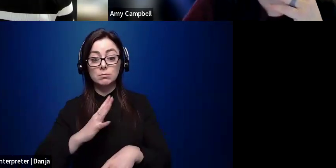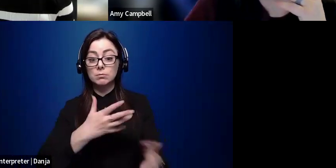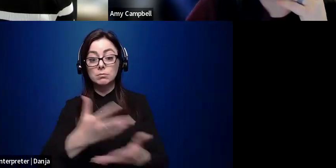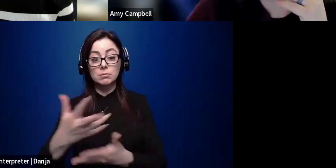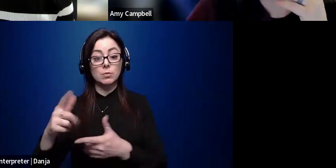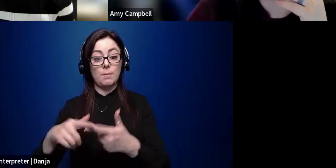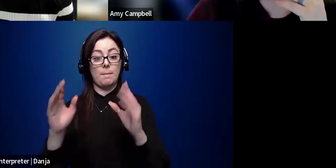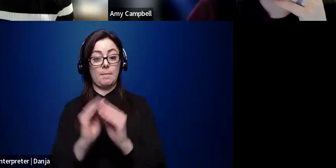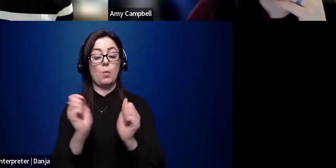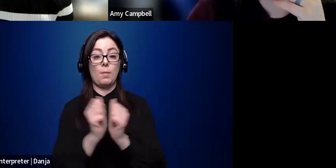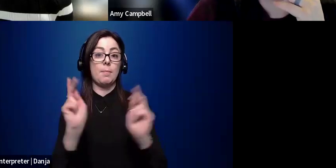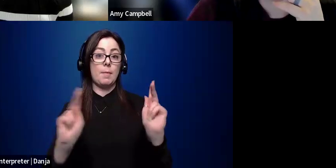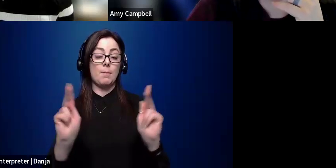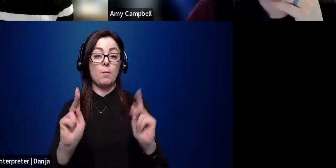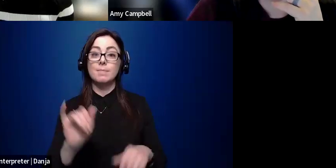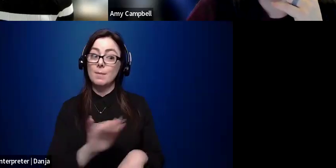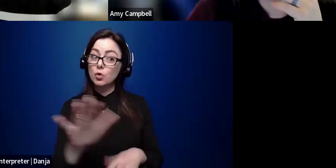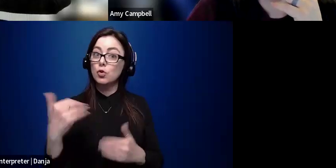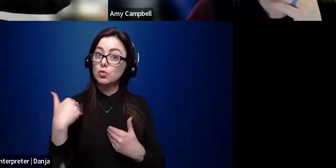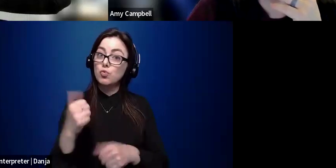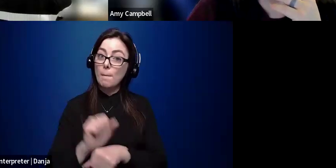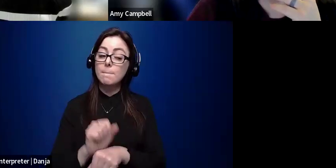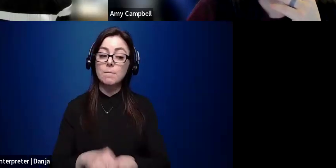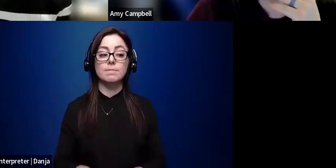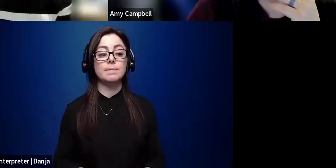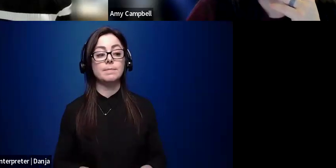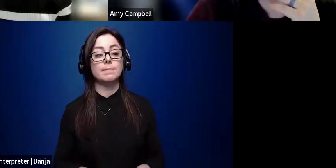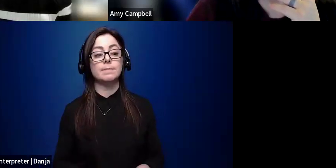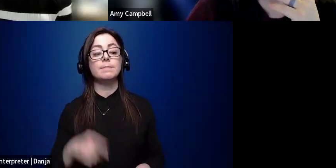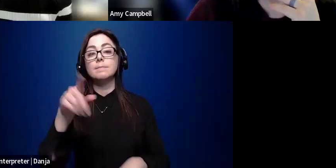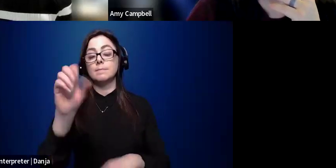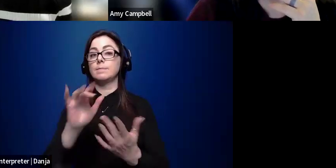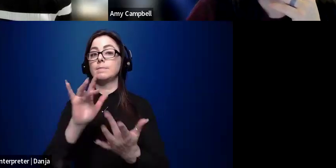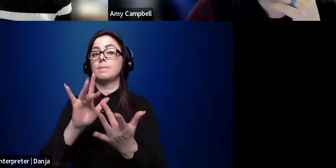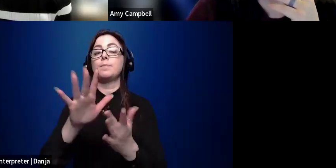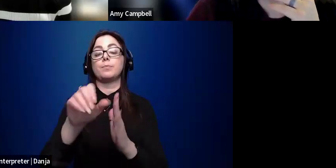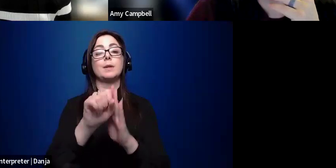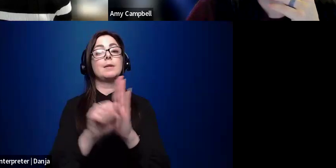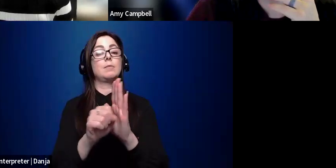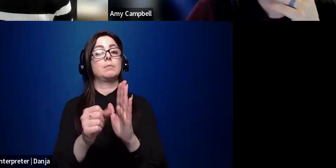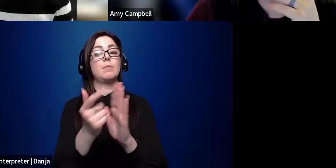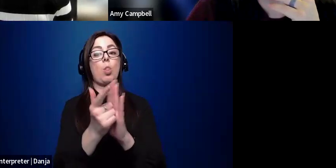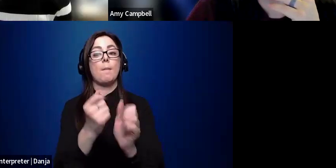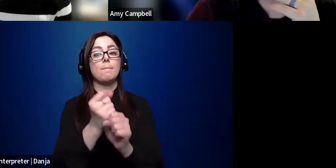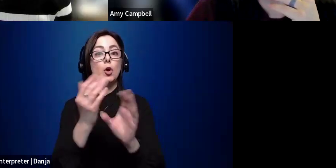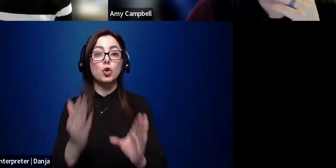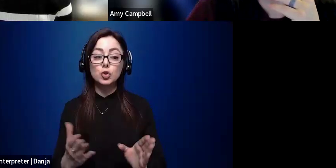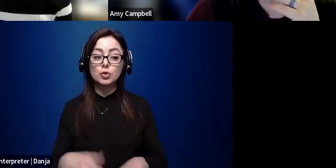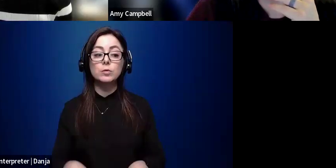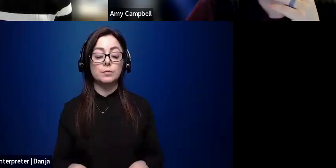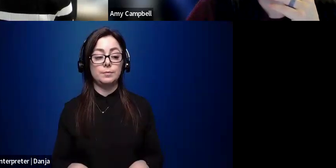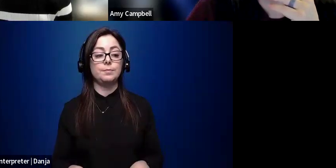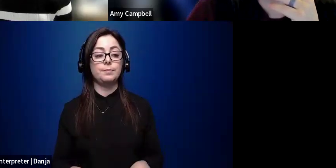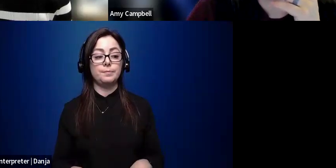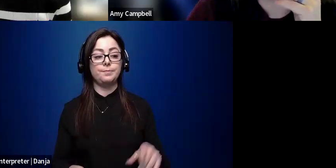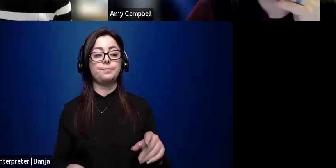their job. You can contact your state legislators after that. We gave you the information of